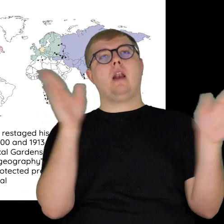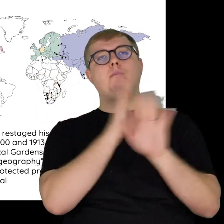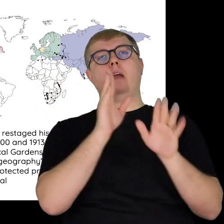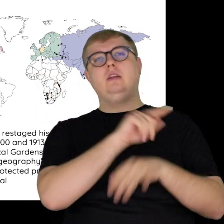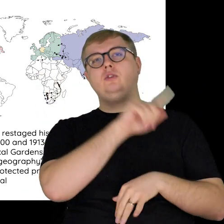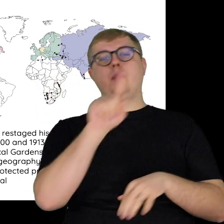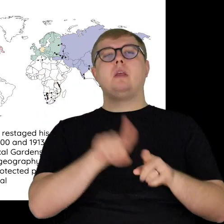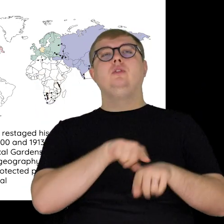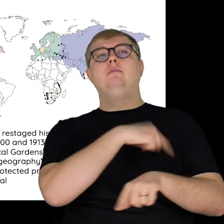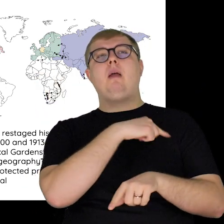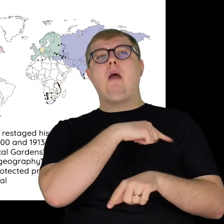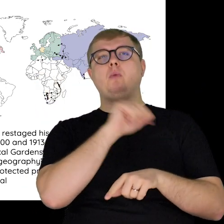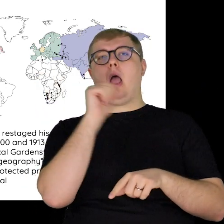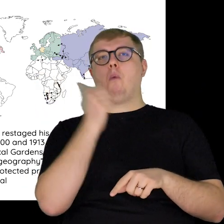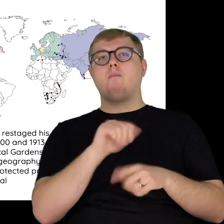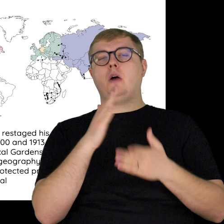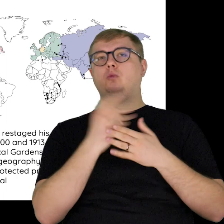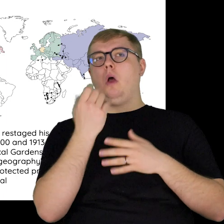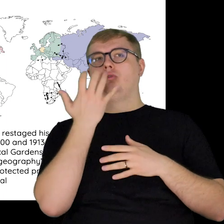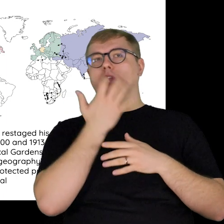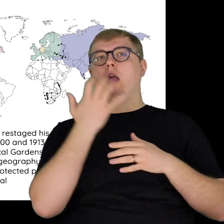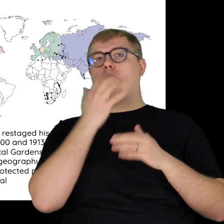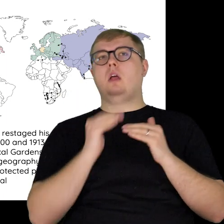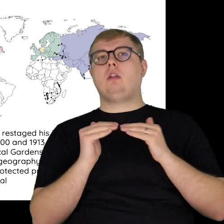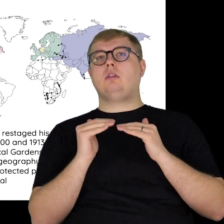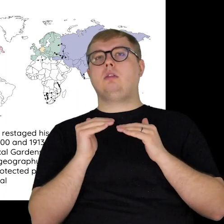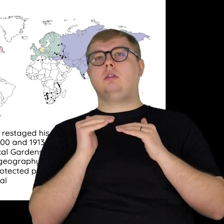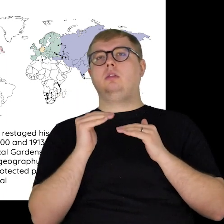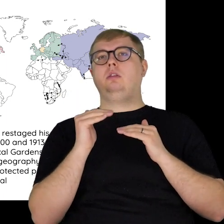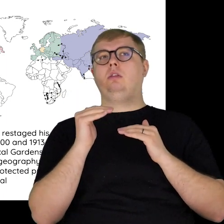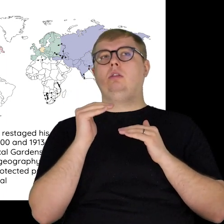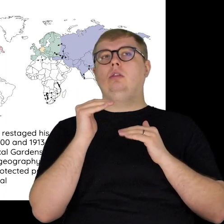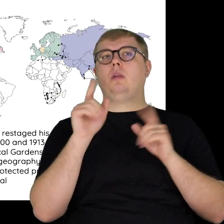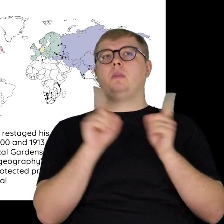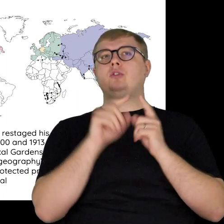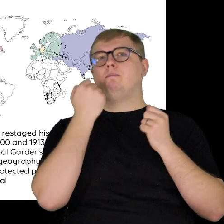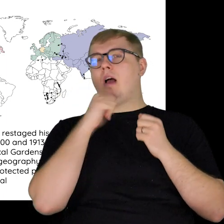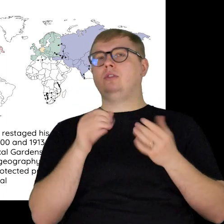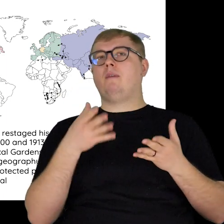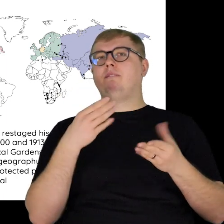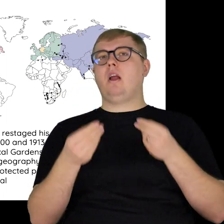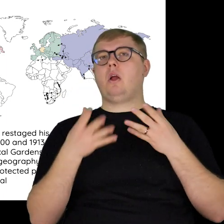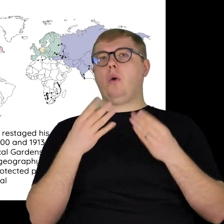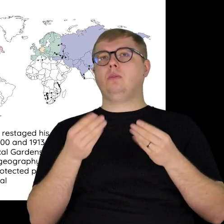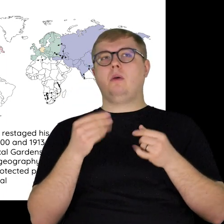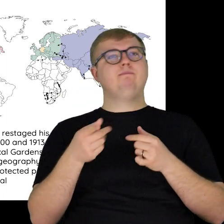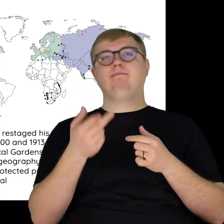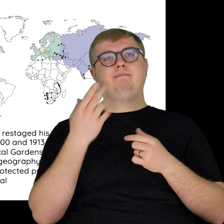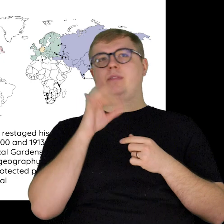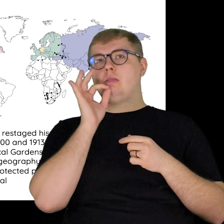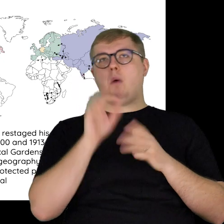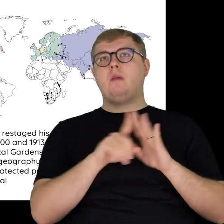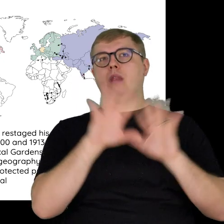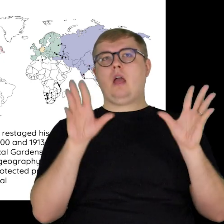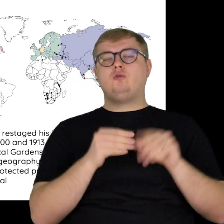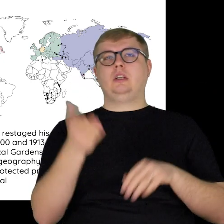getting a bit warmer in Europe, as we know, or a bit wetter, and that's somehow not good for all of the kind of, say, native